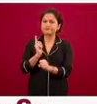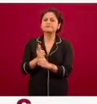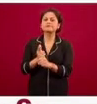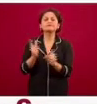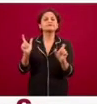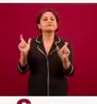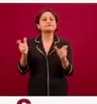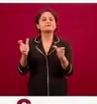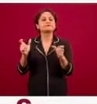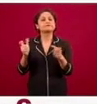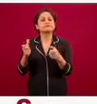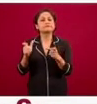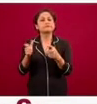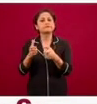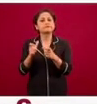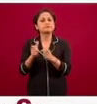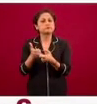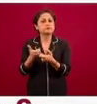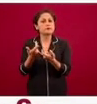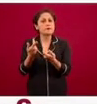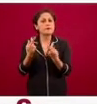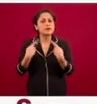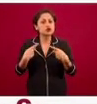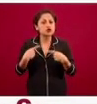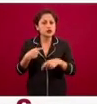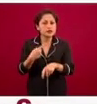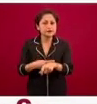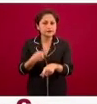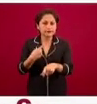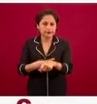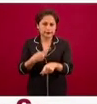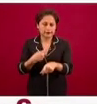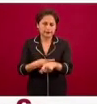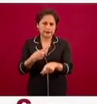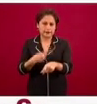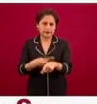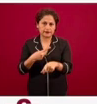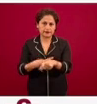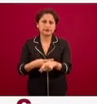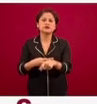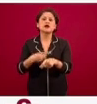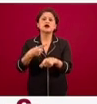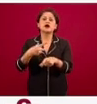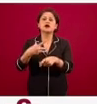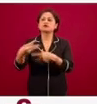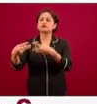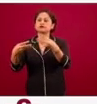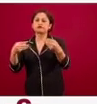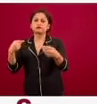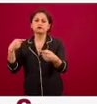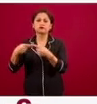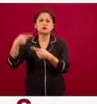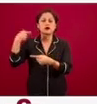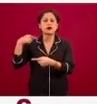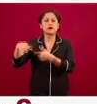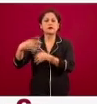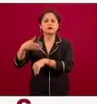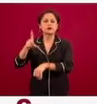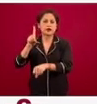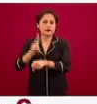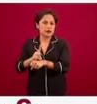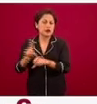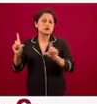the burden of disease globally is decreasing. This means the amount of people who